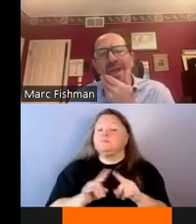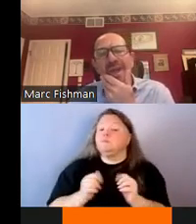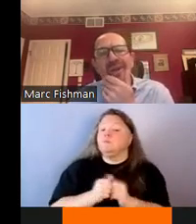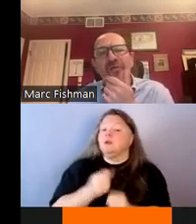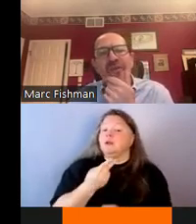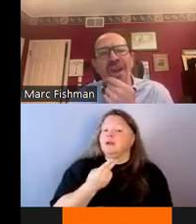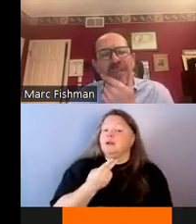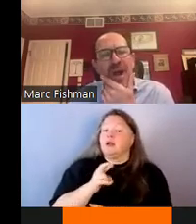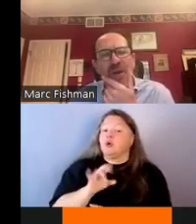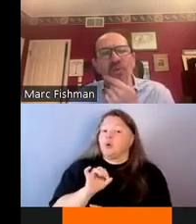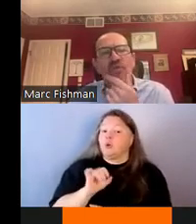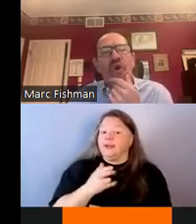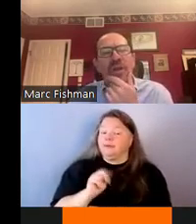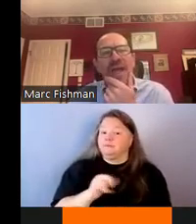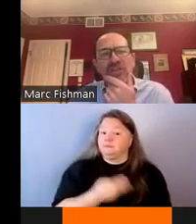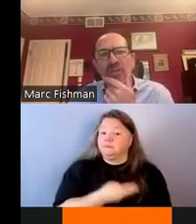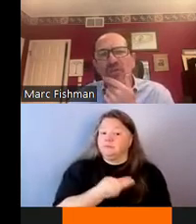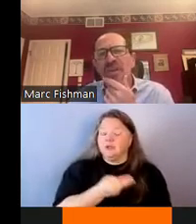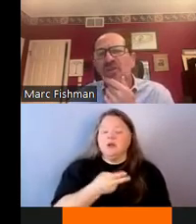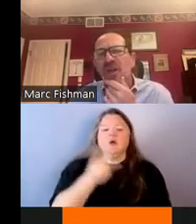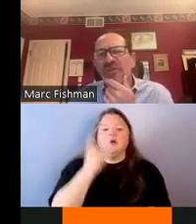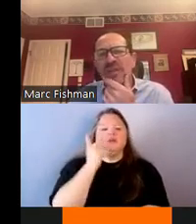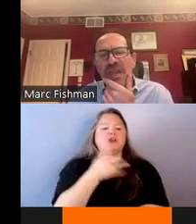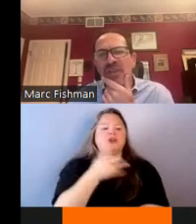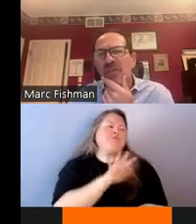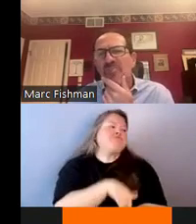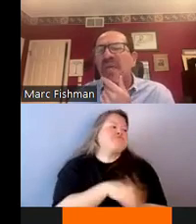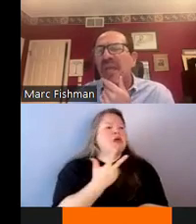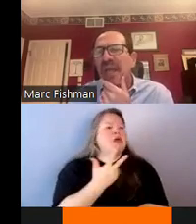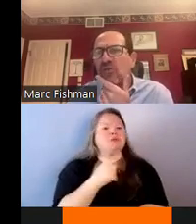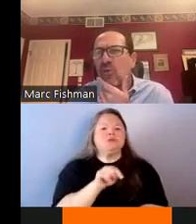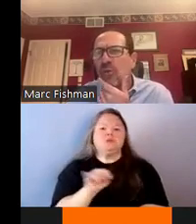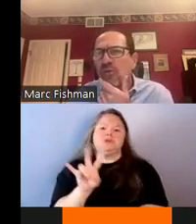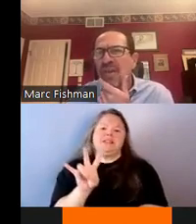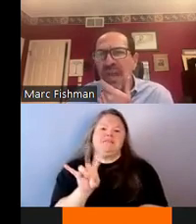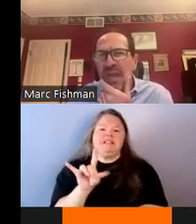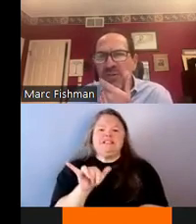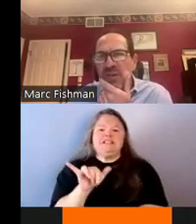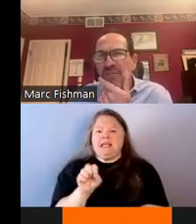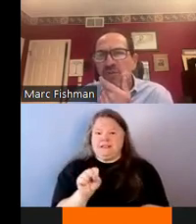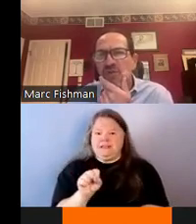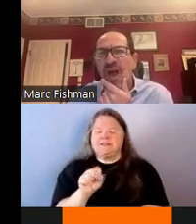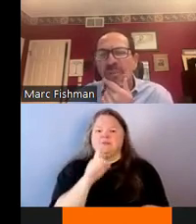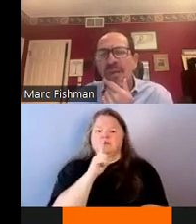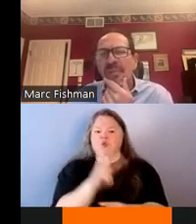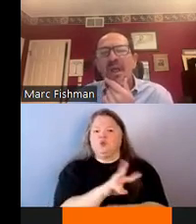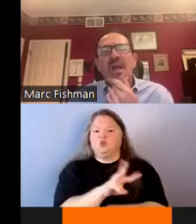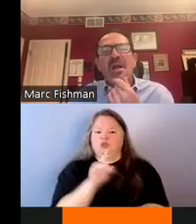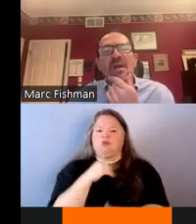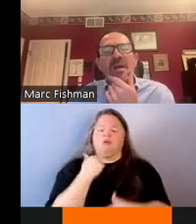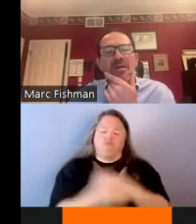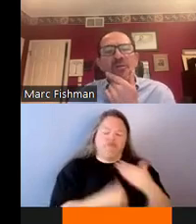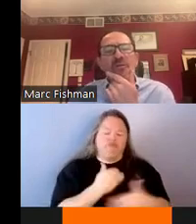to a clinical phenomena of withdrawing lasting 3 to 7 days and peaking at 2 to 3 days after